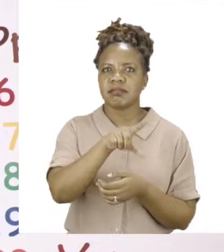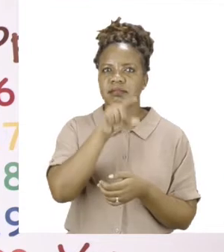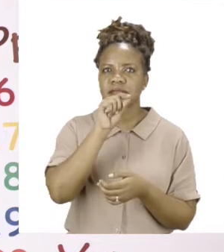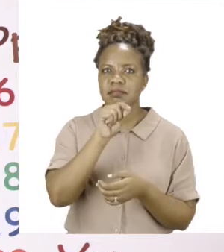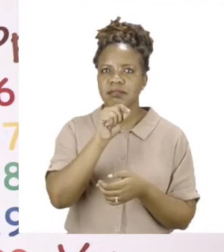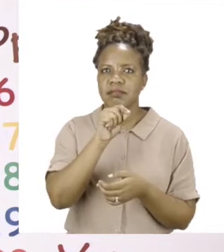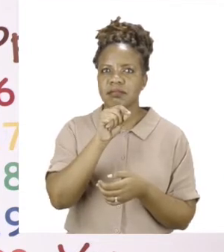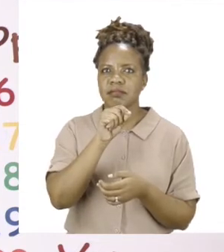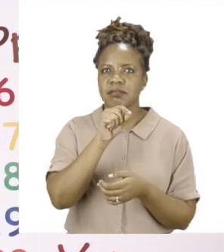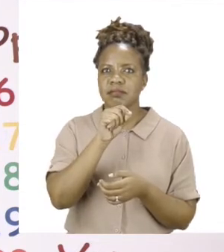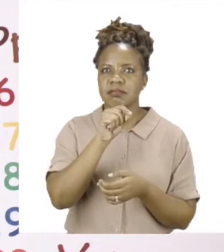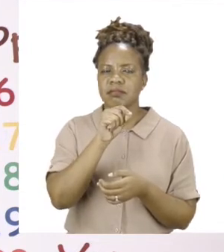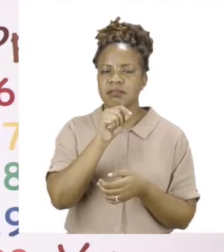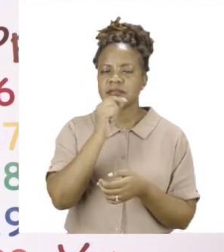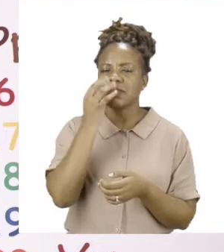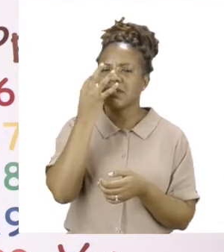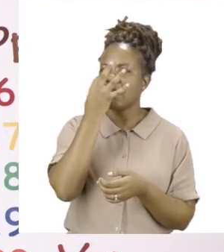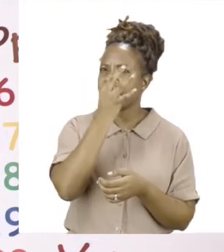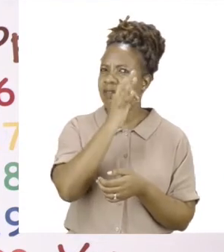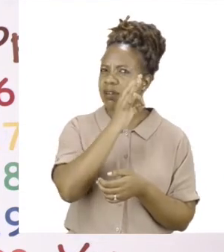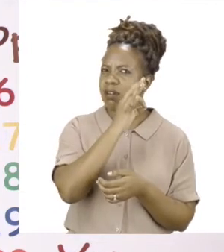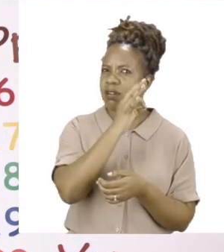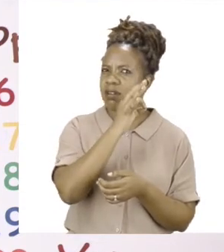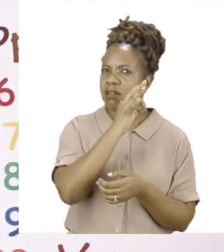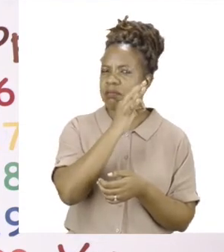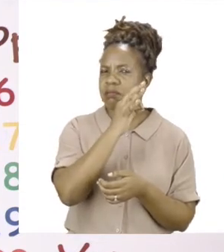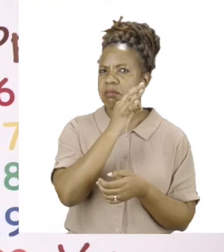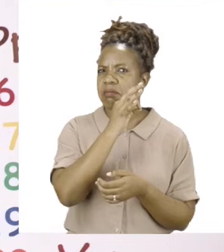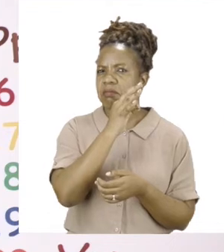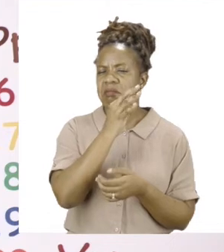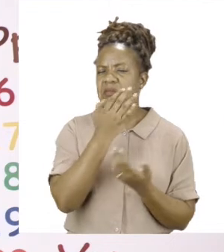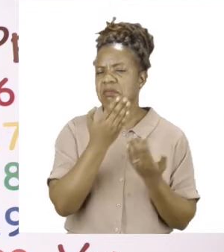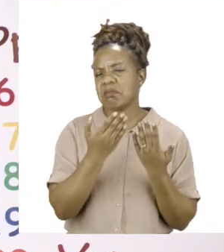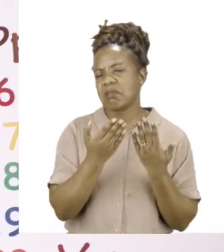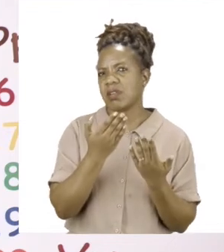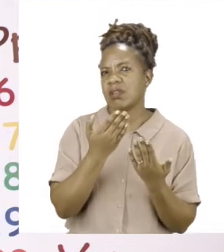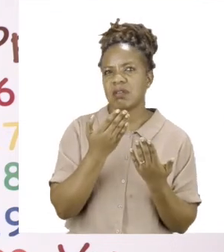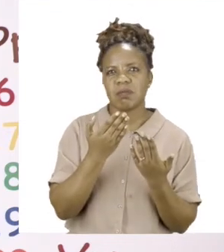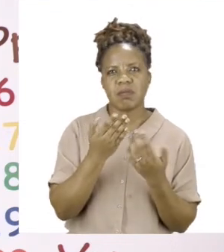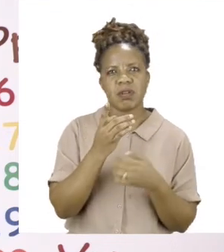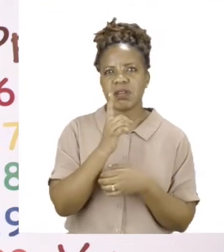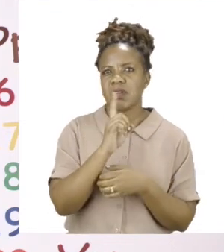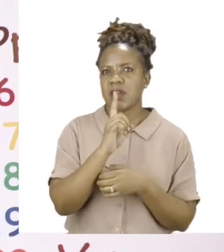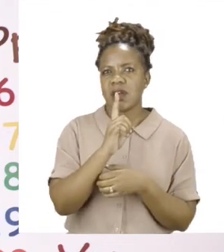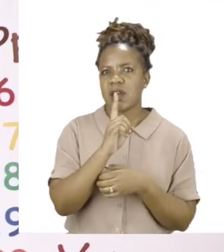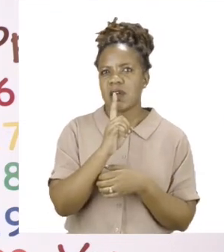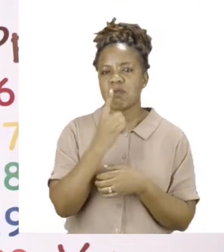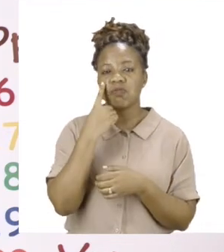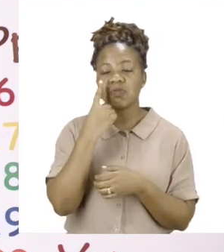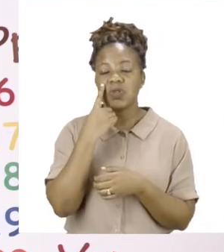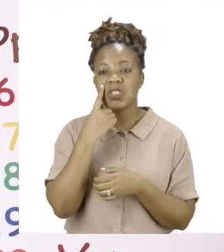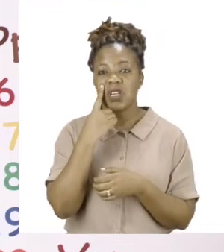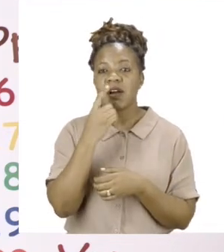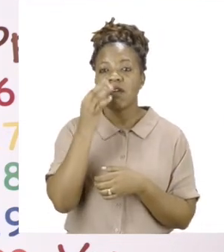the flower? Maybe, but because we can see a full stop after the word